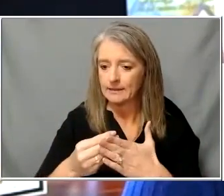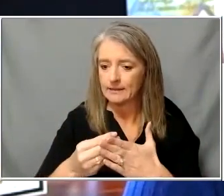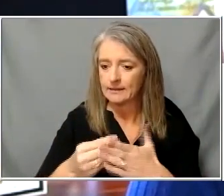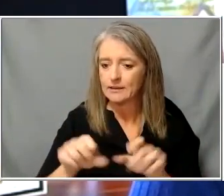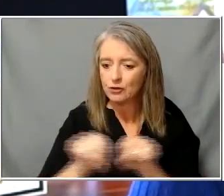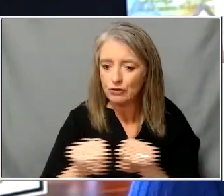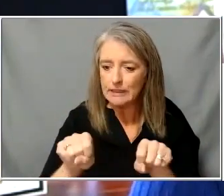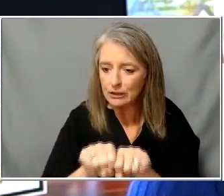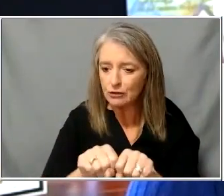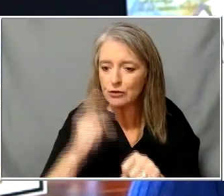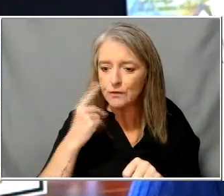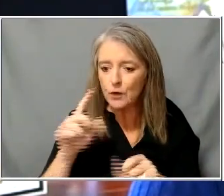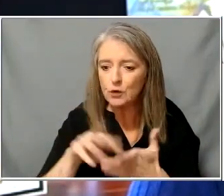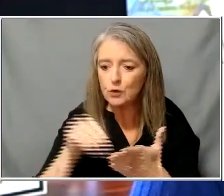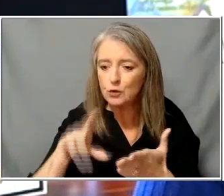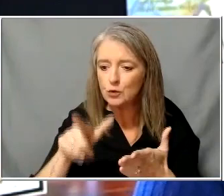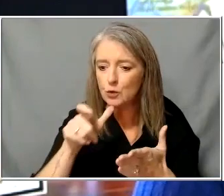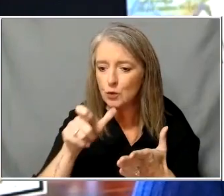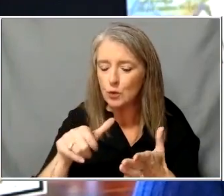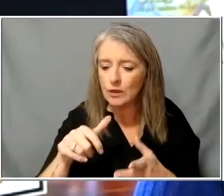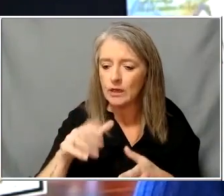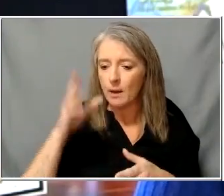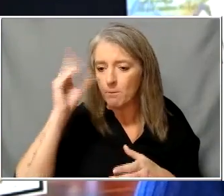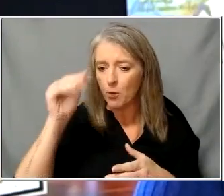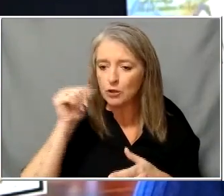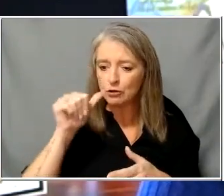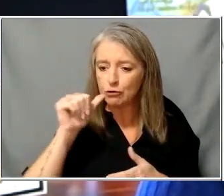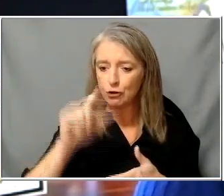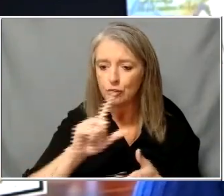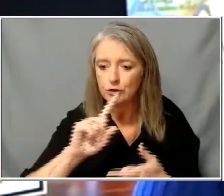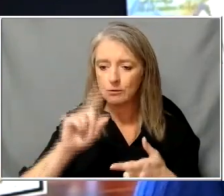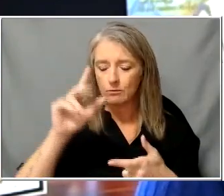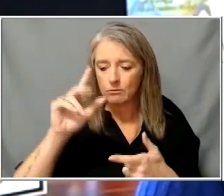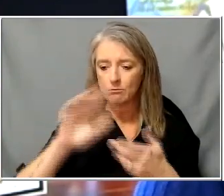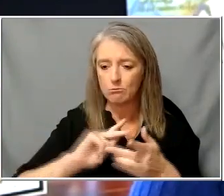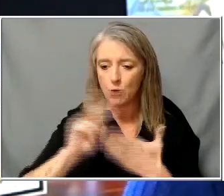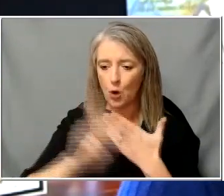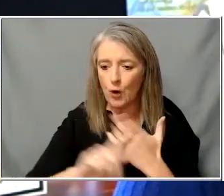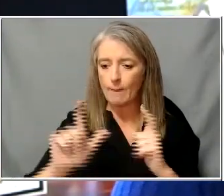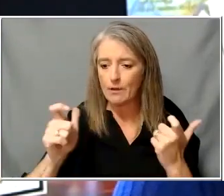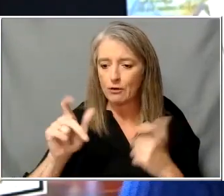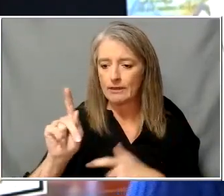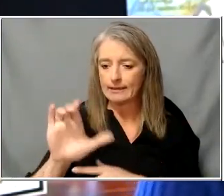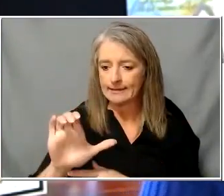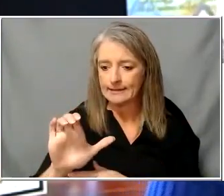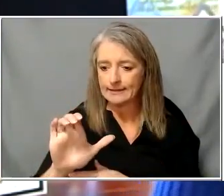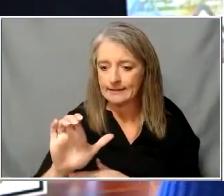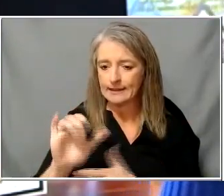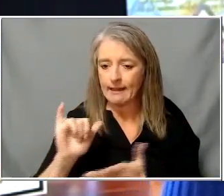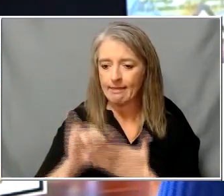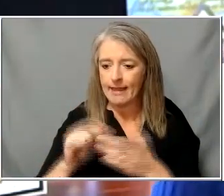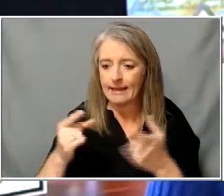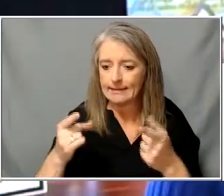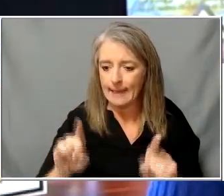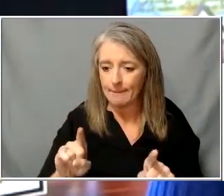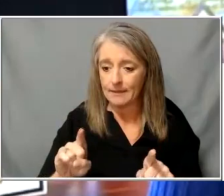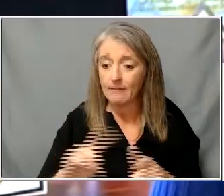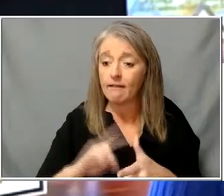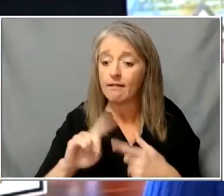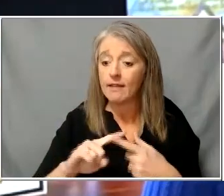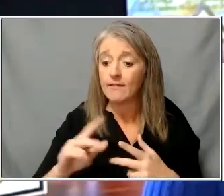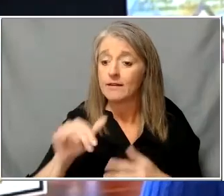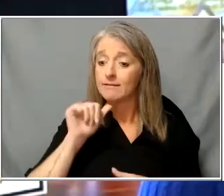for students who are in the Boys and Girls program in Greater Kansas City. So that's happening. And then I have